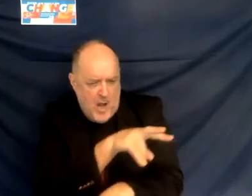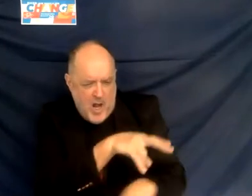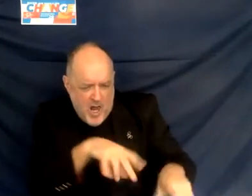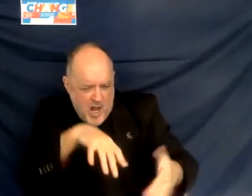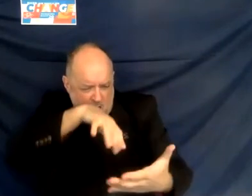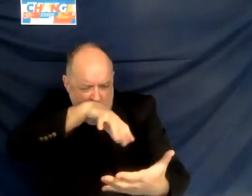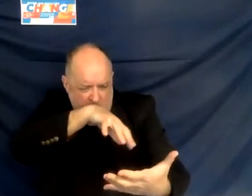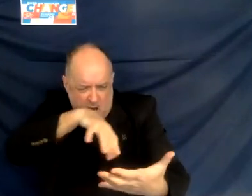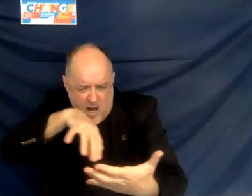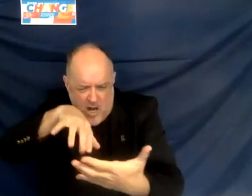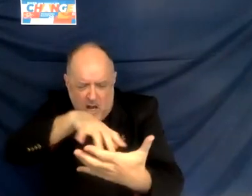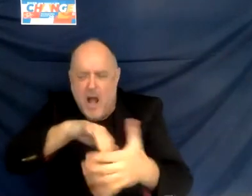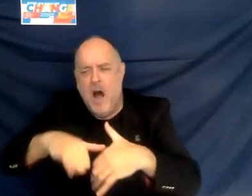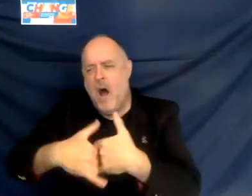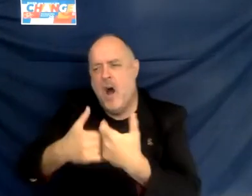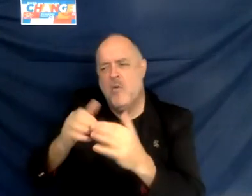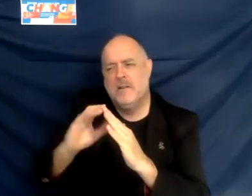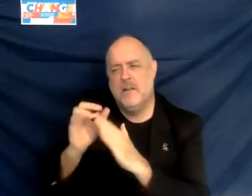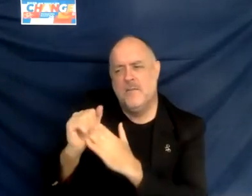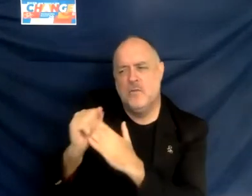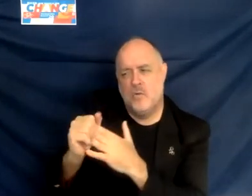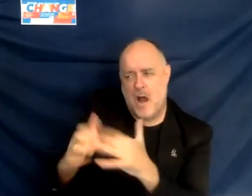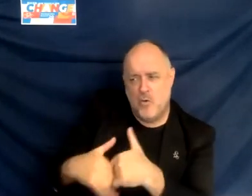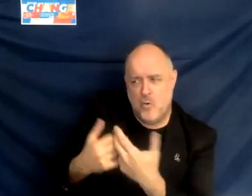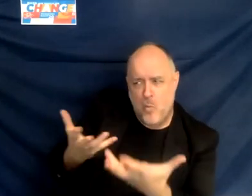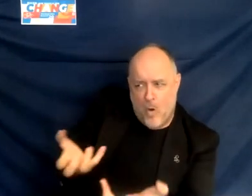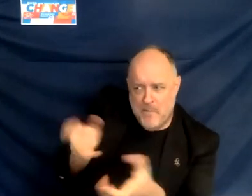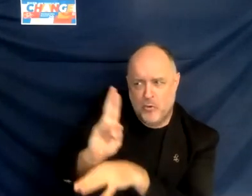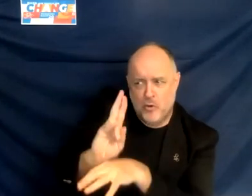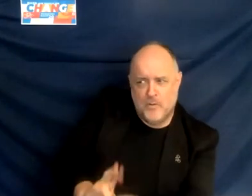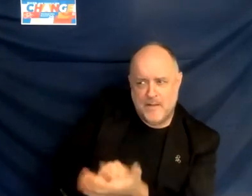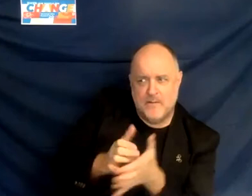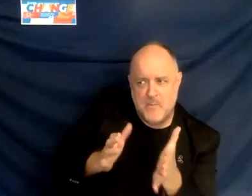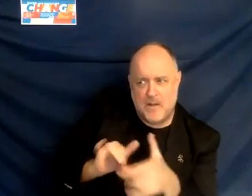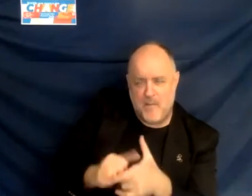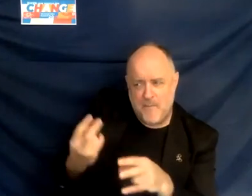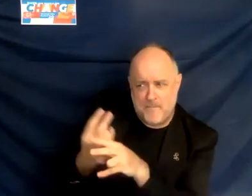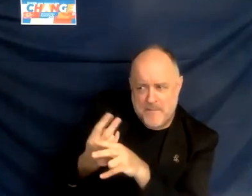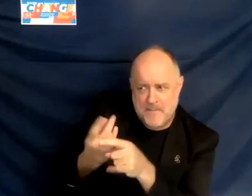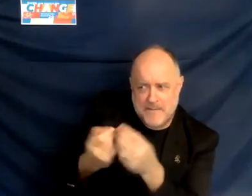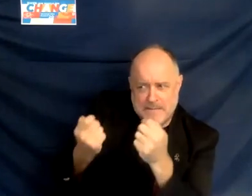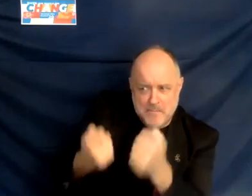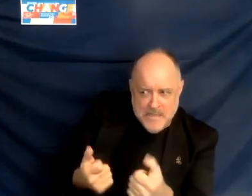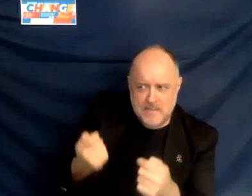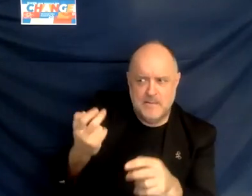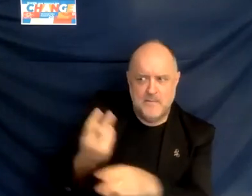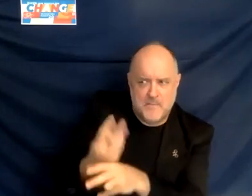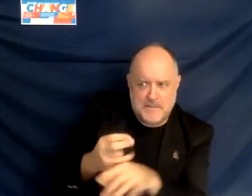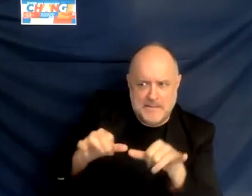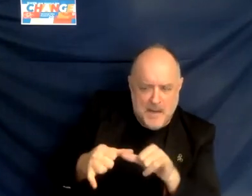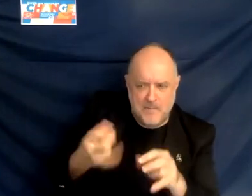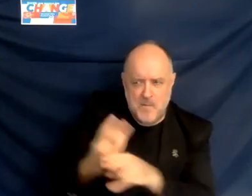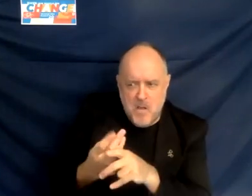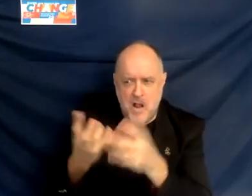city officials want them to use the space, how fast they want people to move. And then they will help to determine what kind of treatments